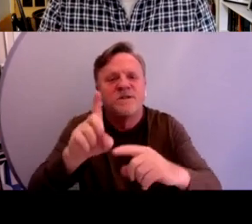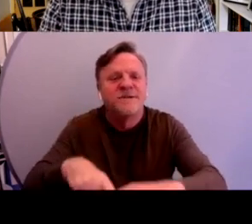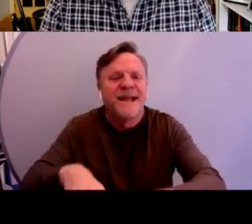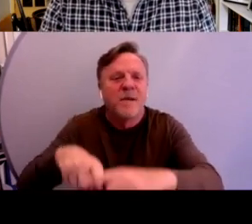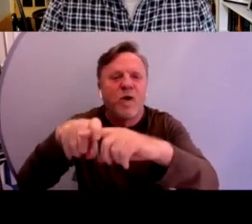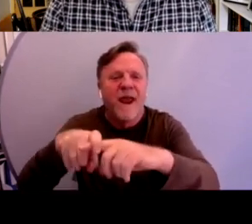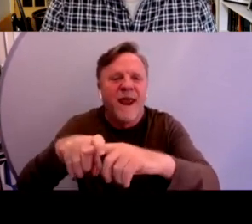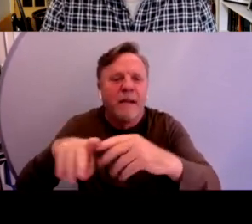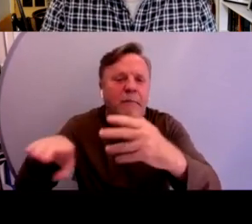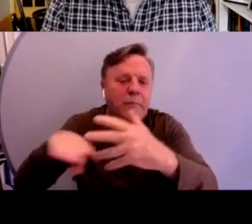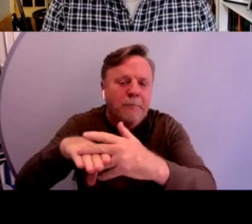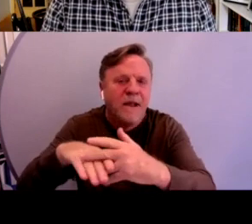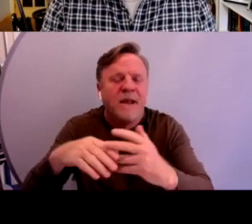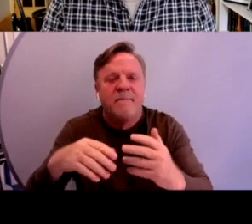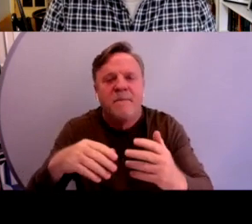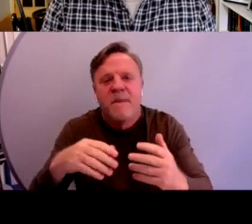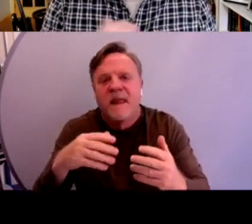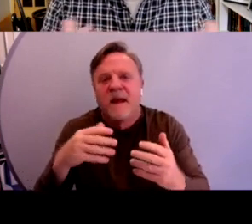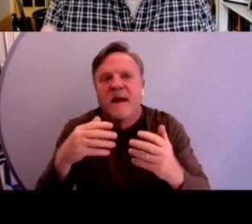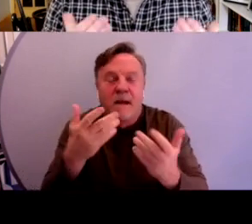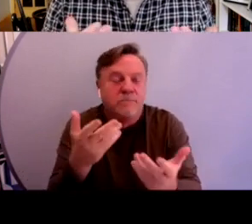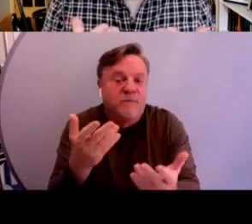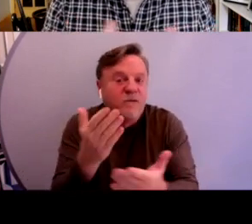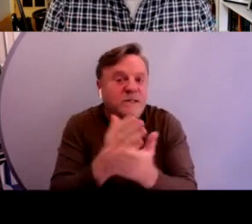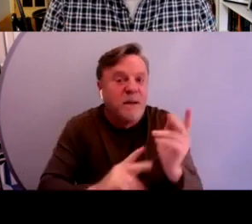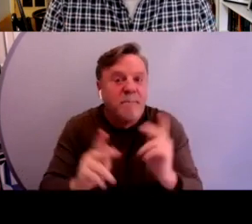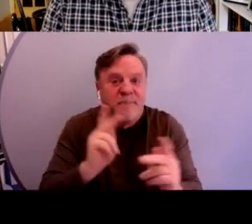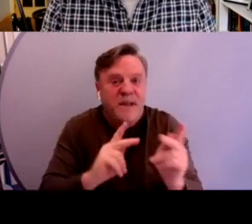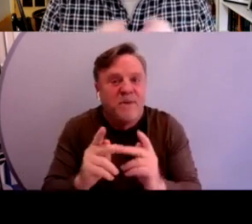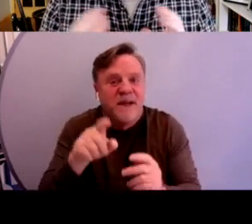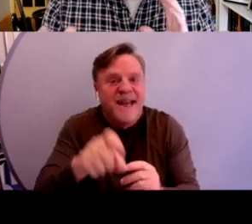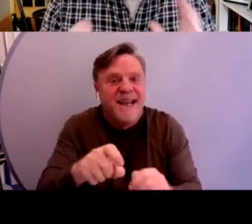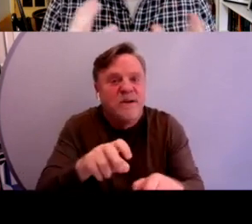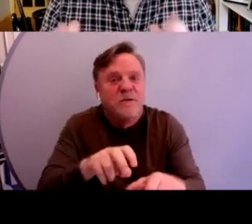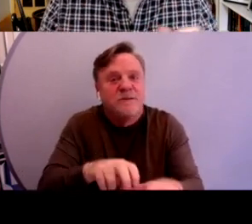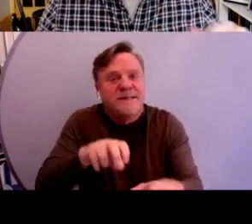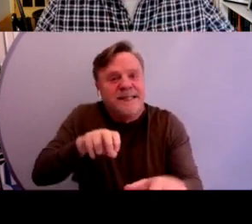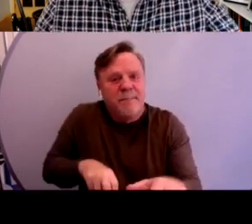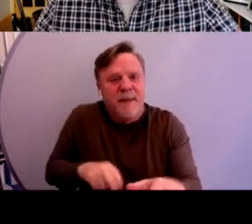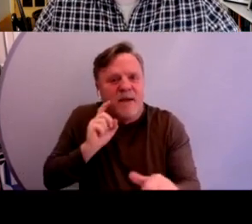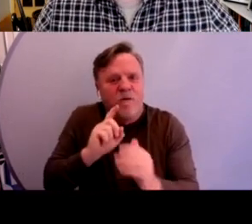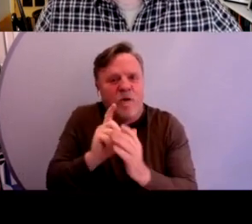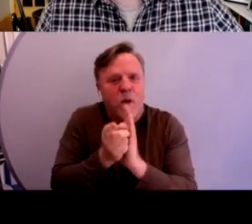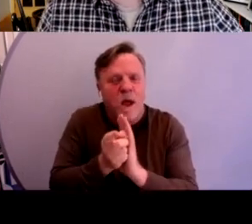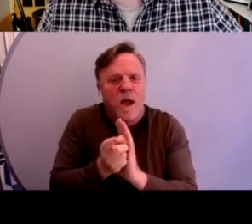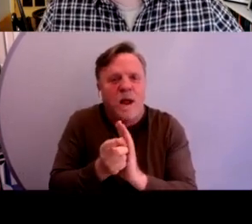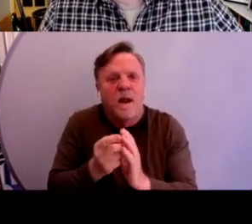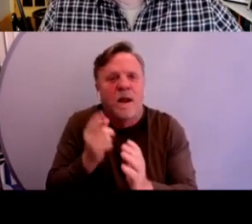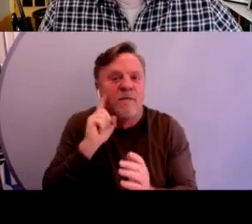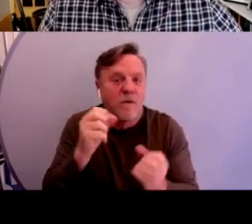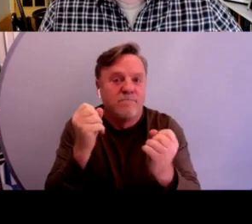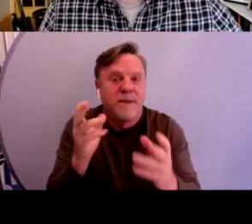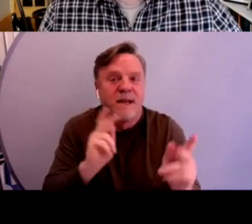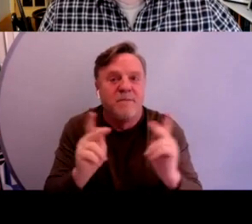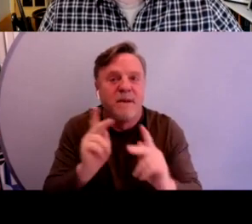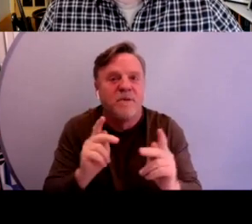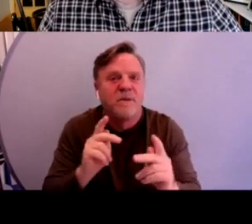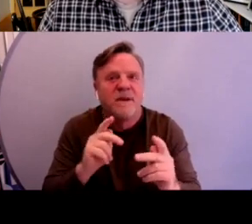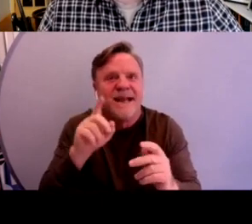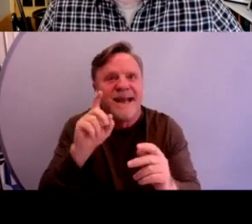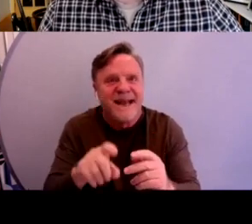to undersell that either, that for some people, maybe it's stepping back, and for maybe with many people, maybe it's re-engaging there